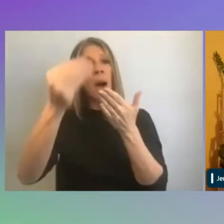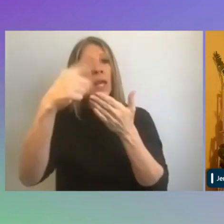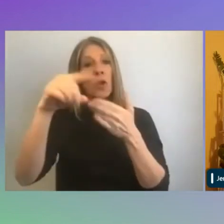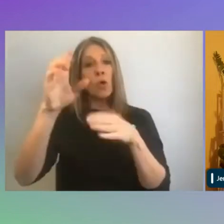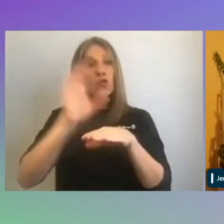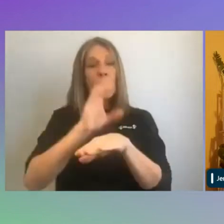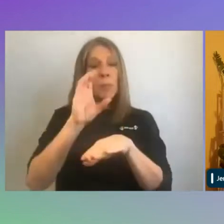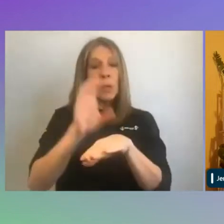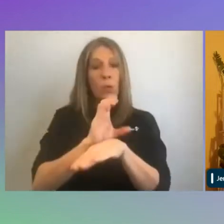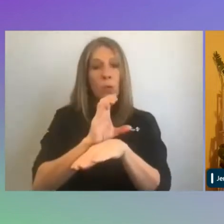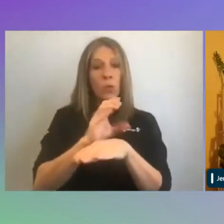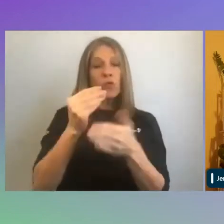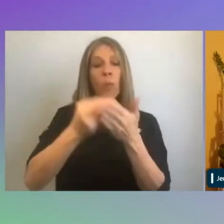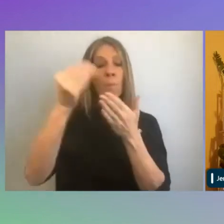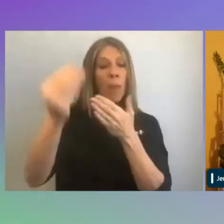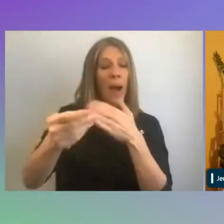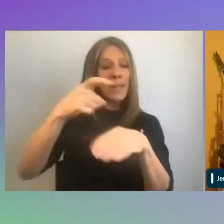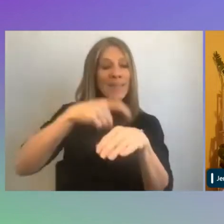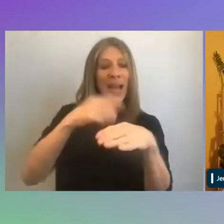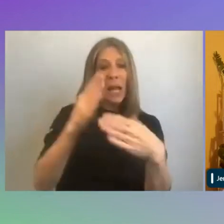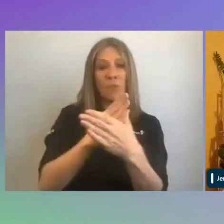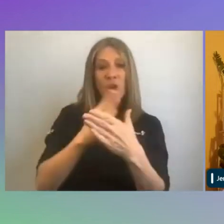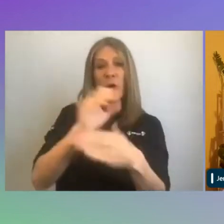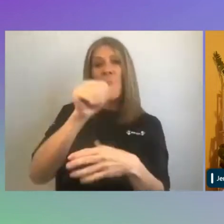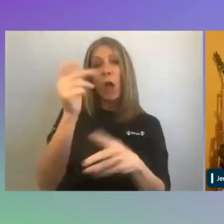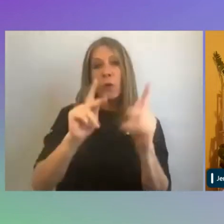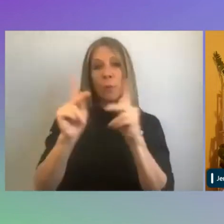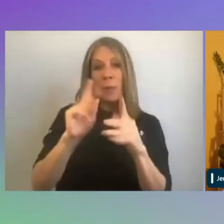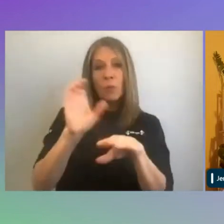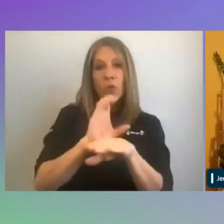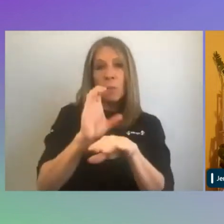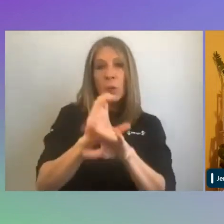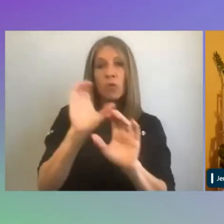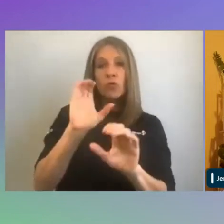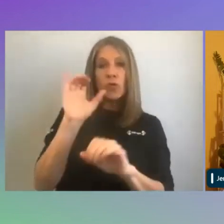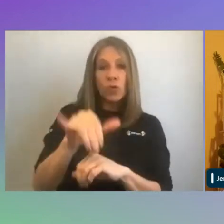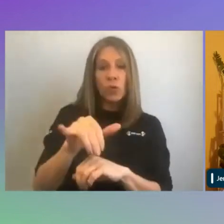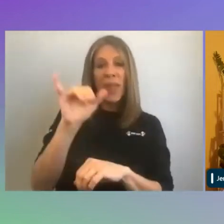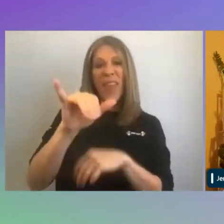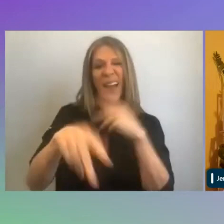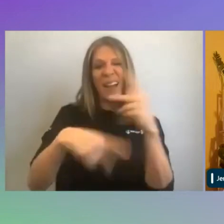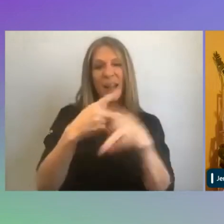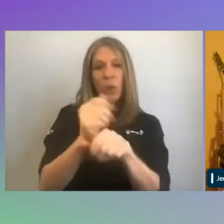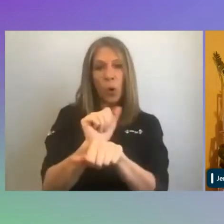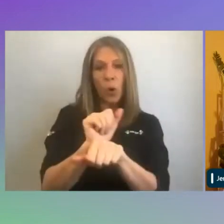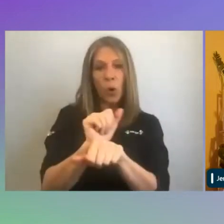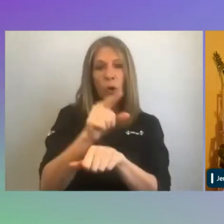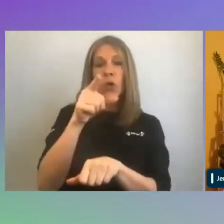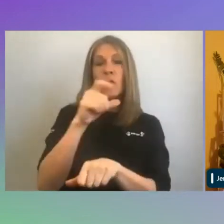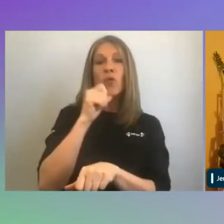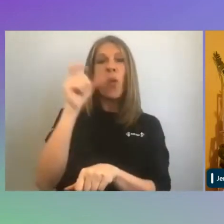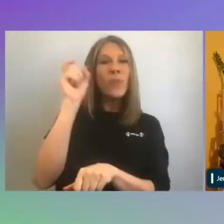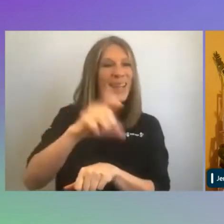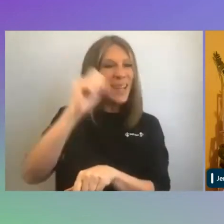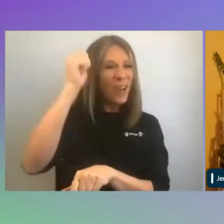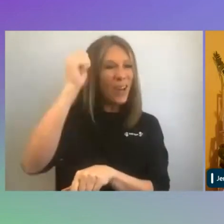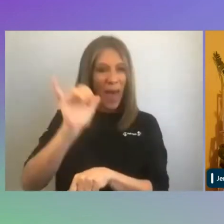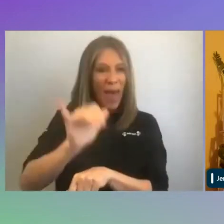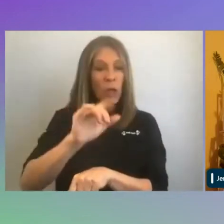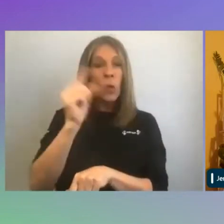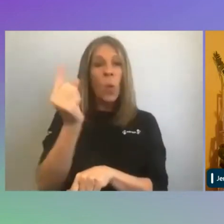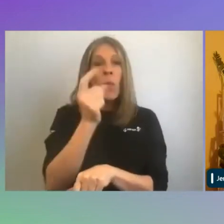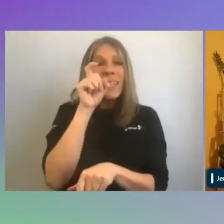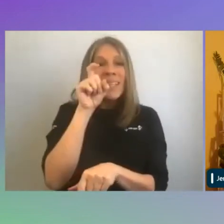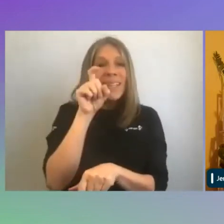or buying timeshare on other people's computers to do that type of work. And you don't need all that. You only need your